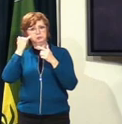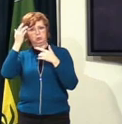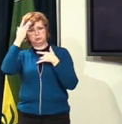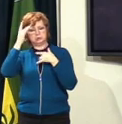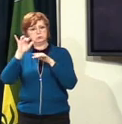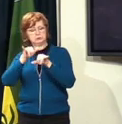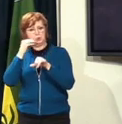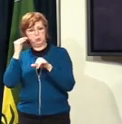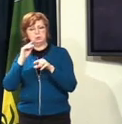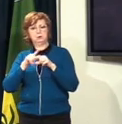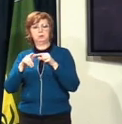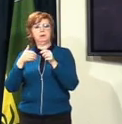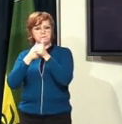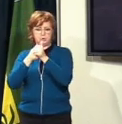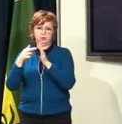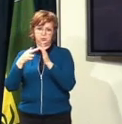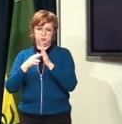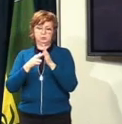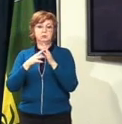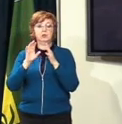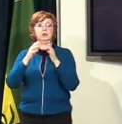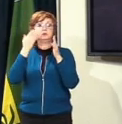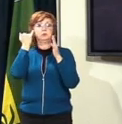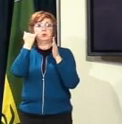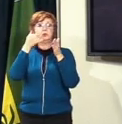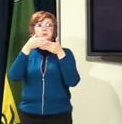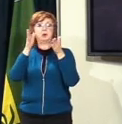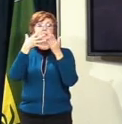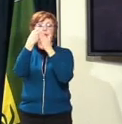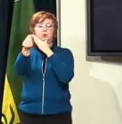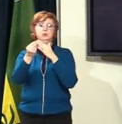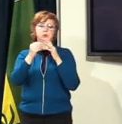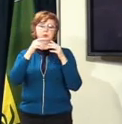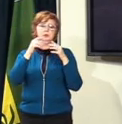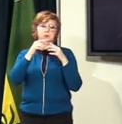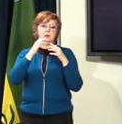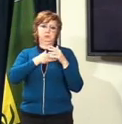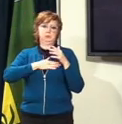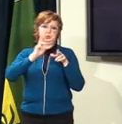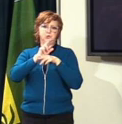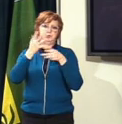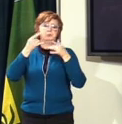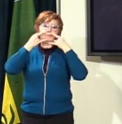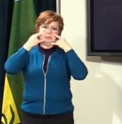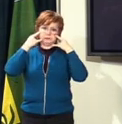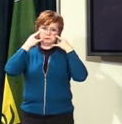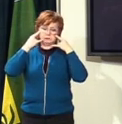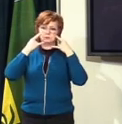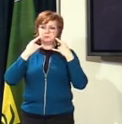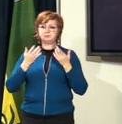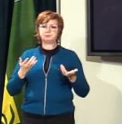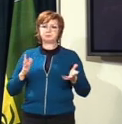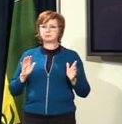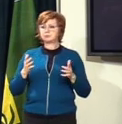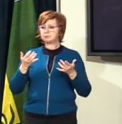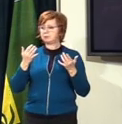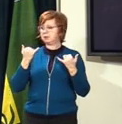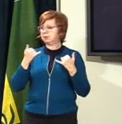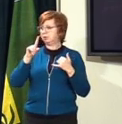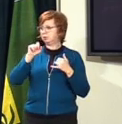all public health restrictions, and please wear a mask when you're in public. We'll now turn it out for questions, and Jenna, go ahead. Thanks,